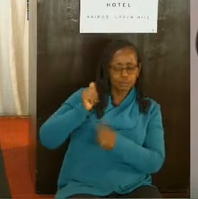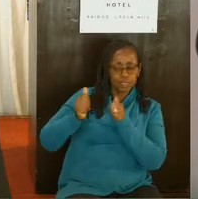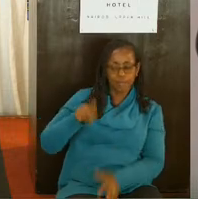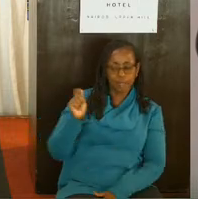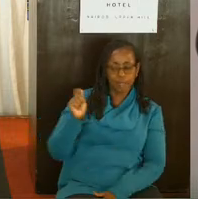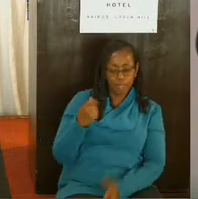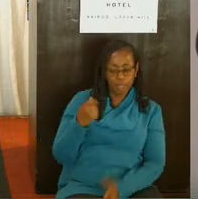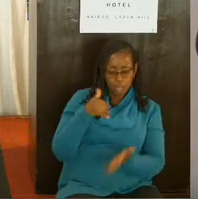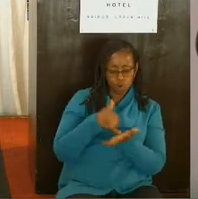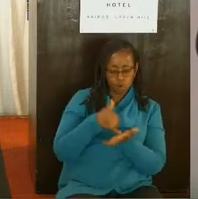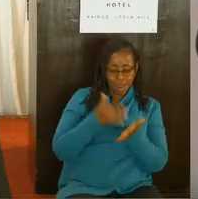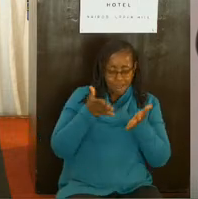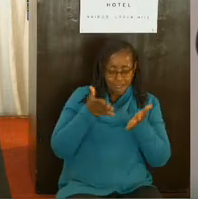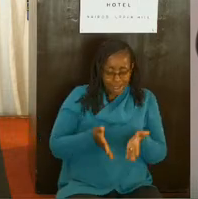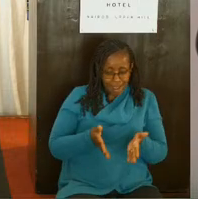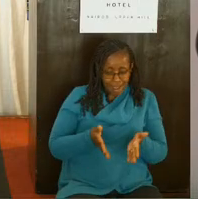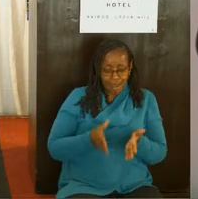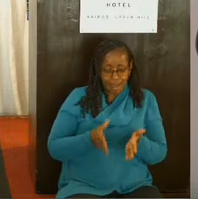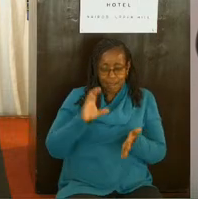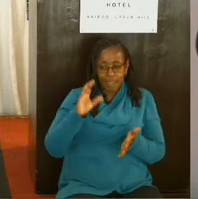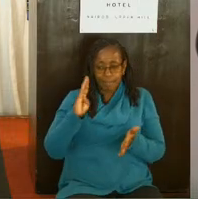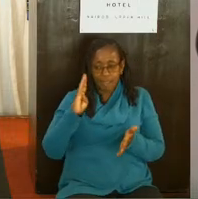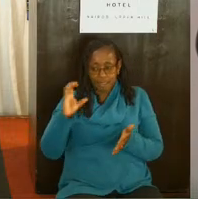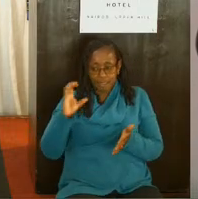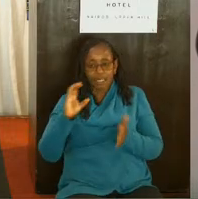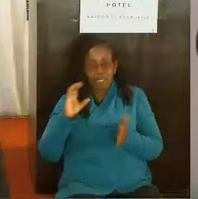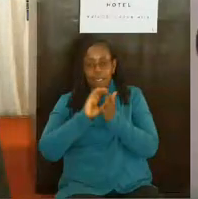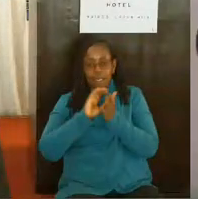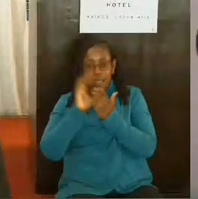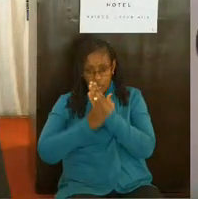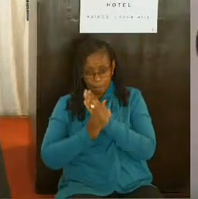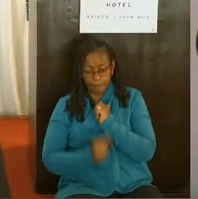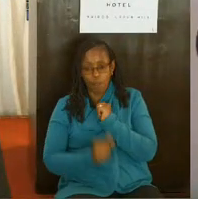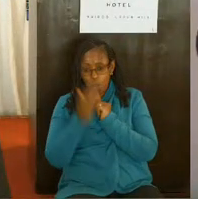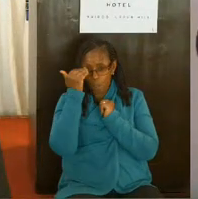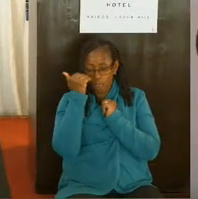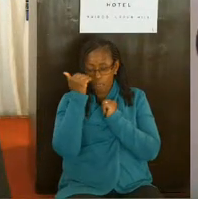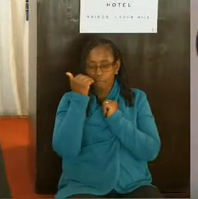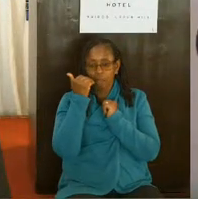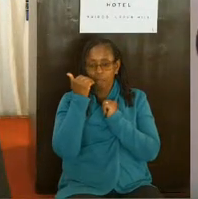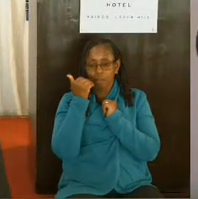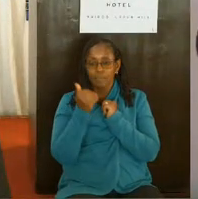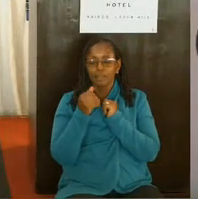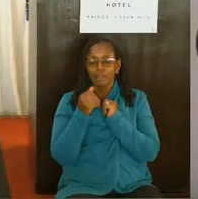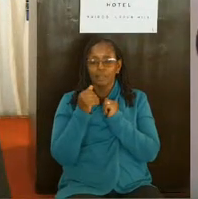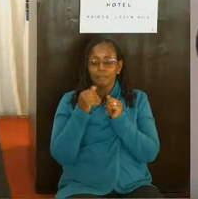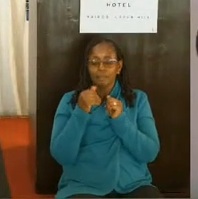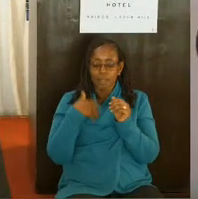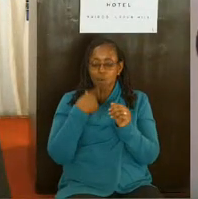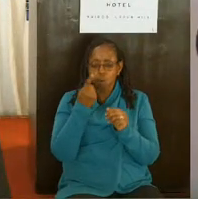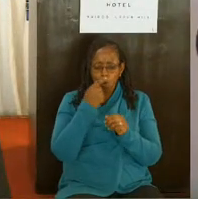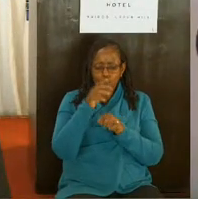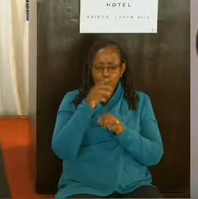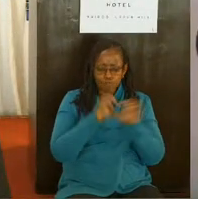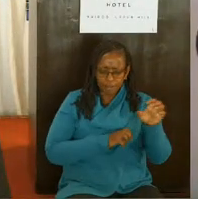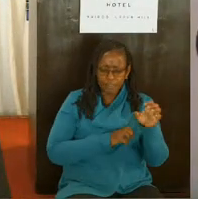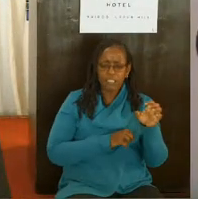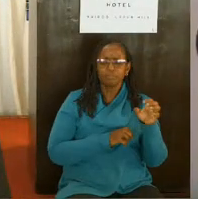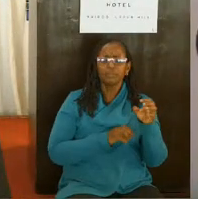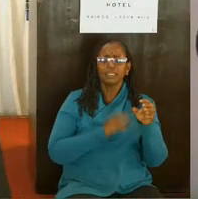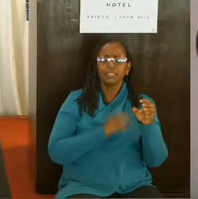competent basic curriculum the CBC because the drafters of the framework of CBC